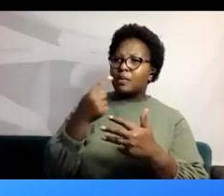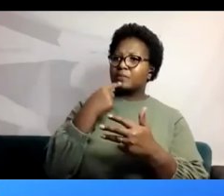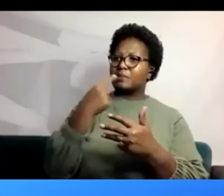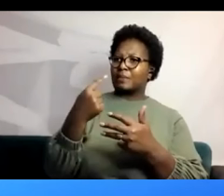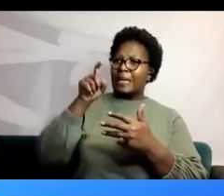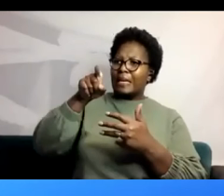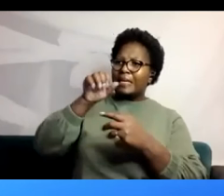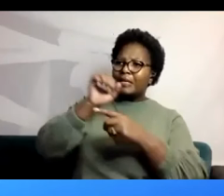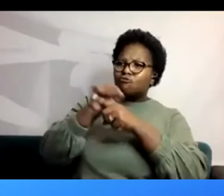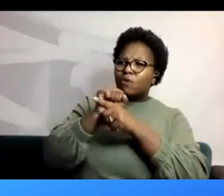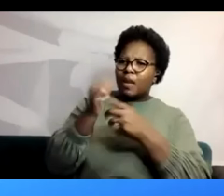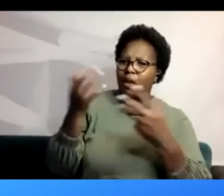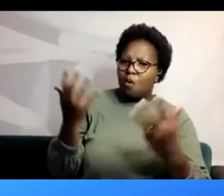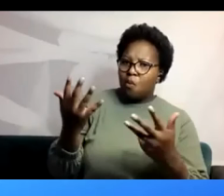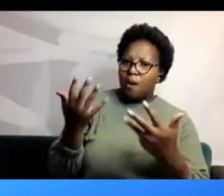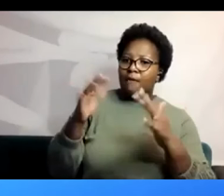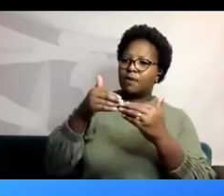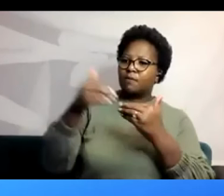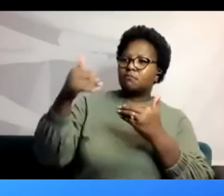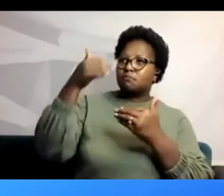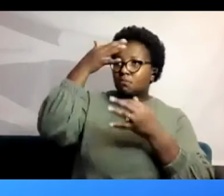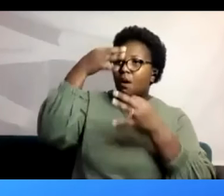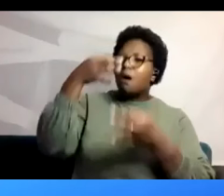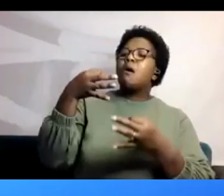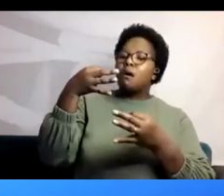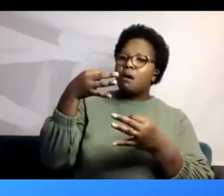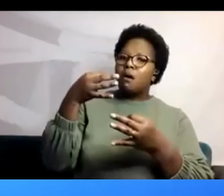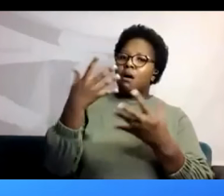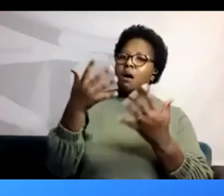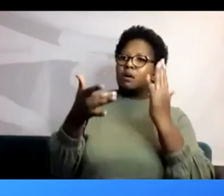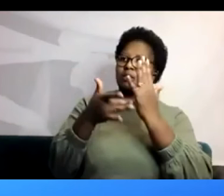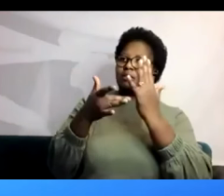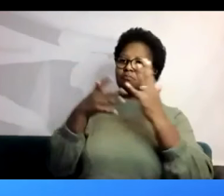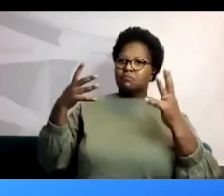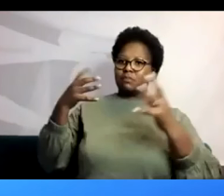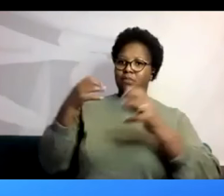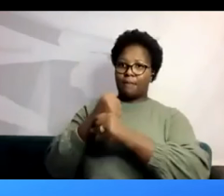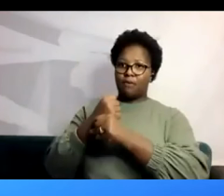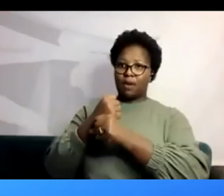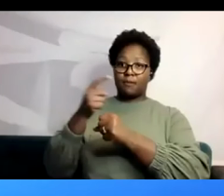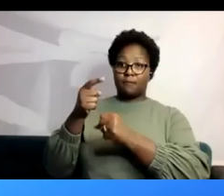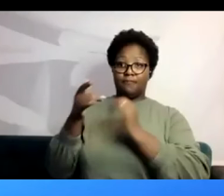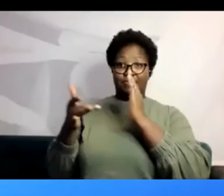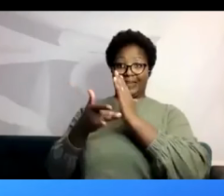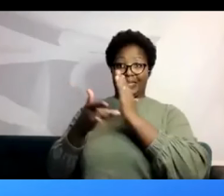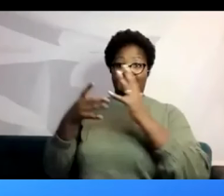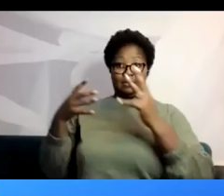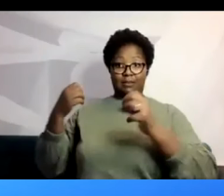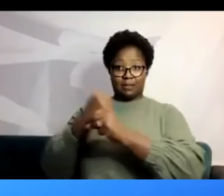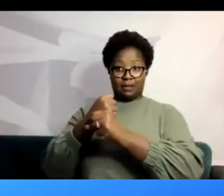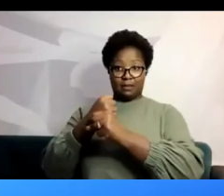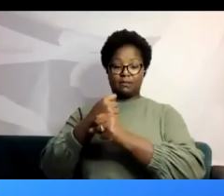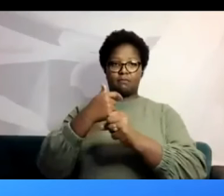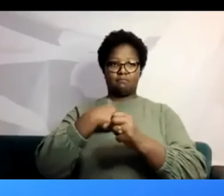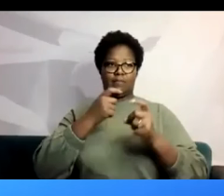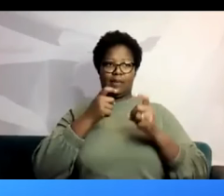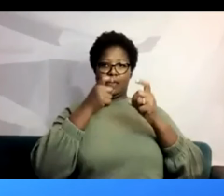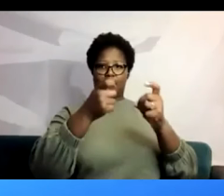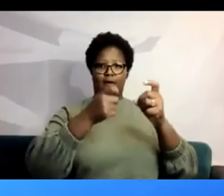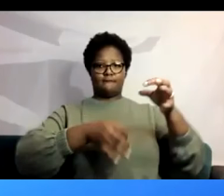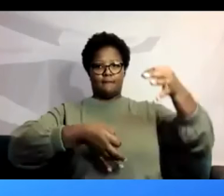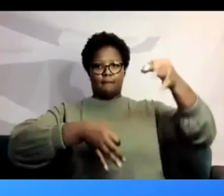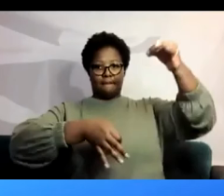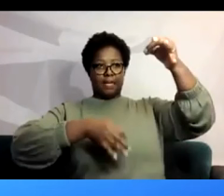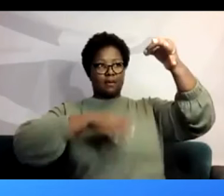phase, which is the tech summary. In the tech summary phase, an assistive technology one-page description is created